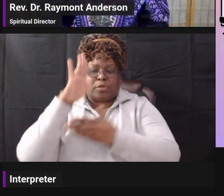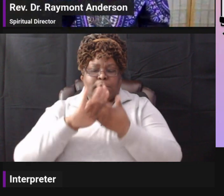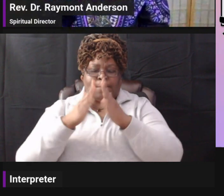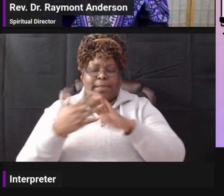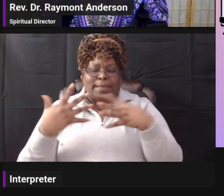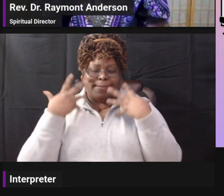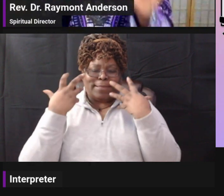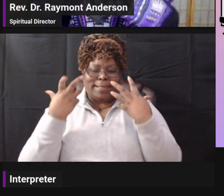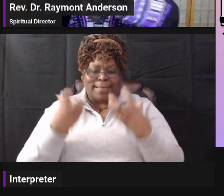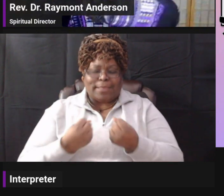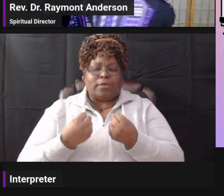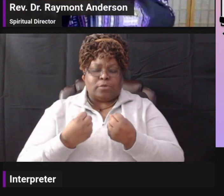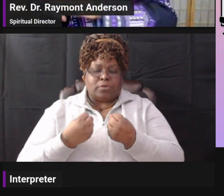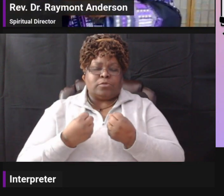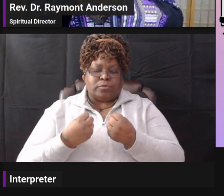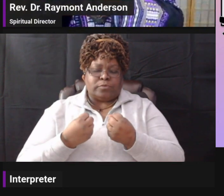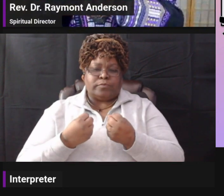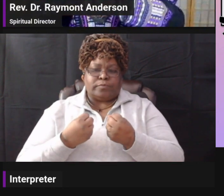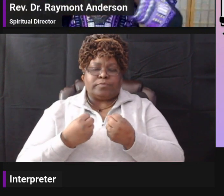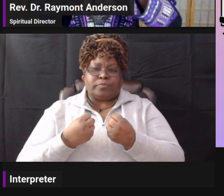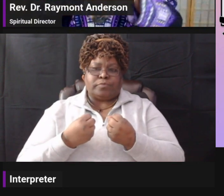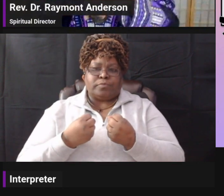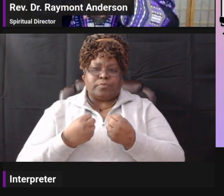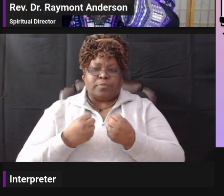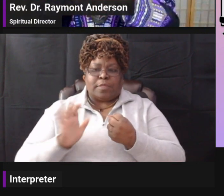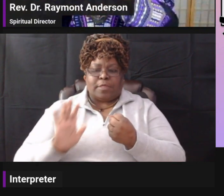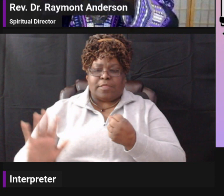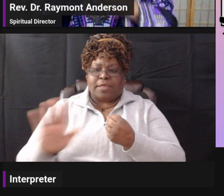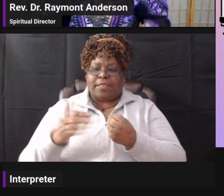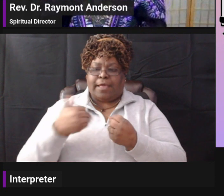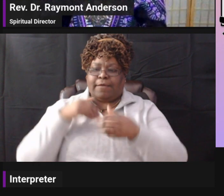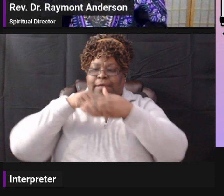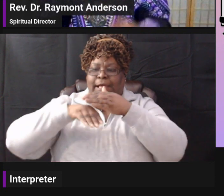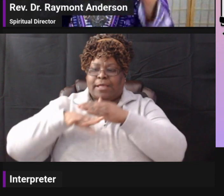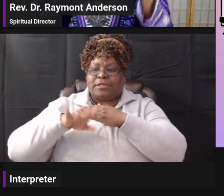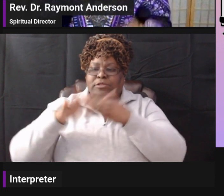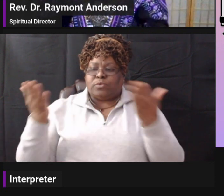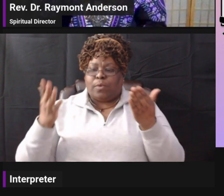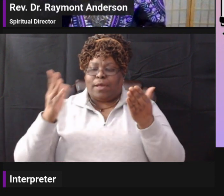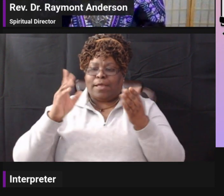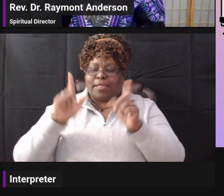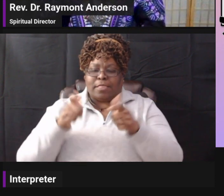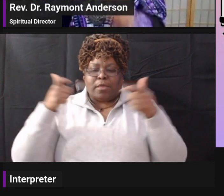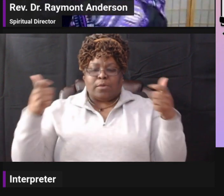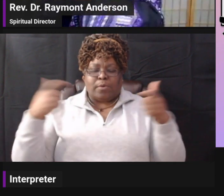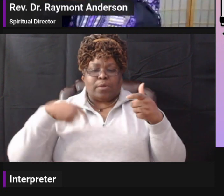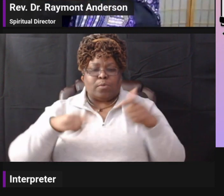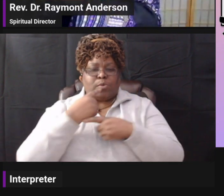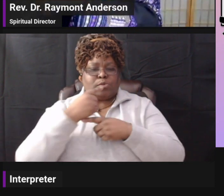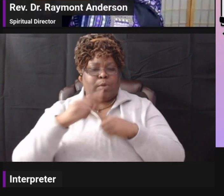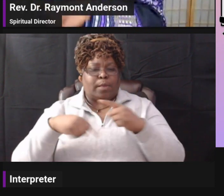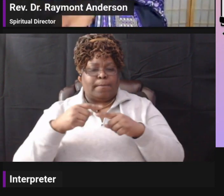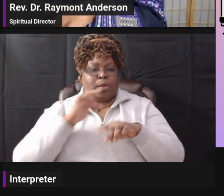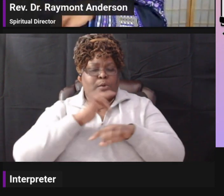of their cognitive dissonance, so that they too have access to that greatness that we spoke about earlier, so that